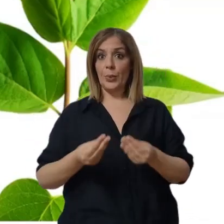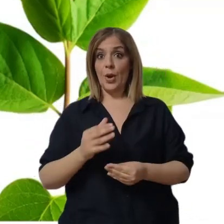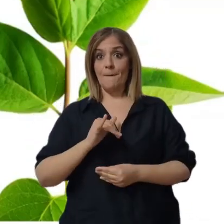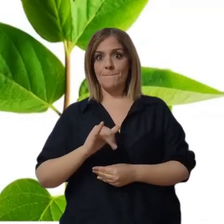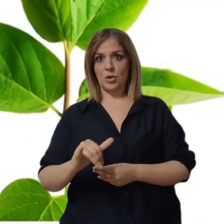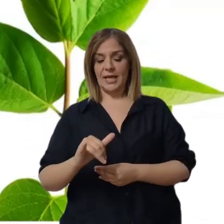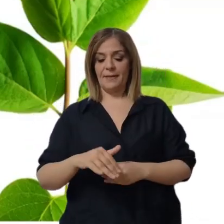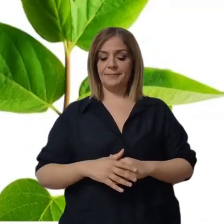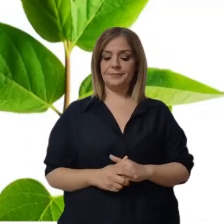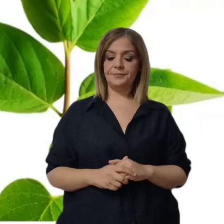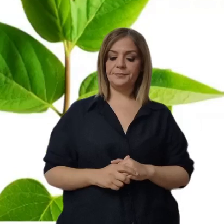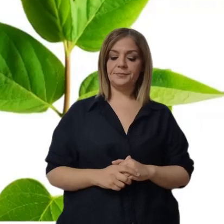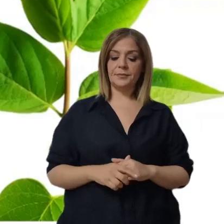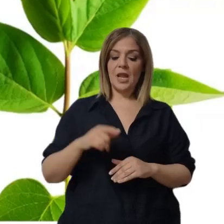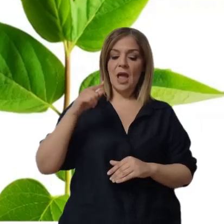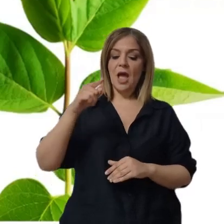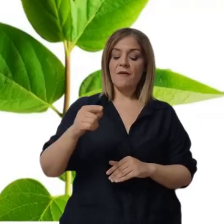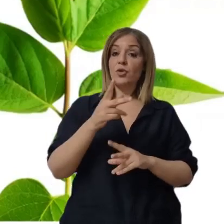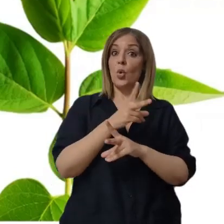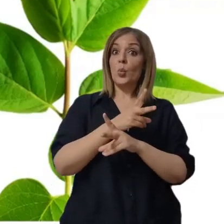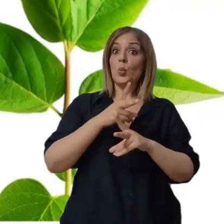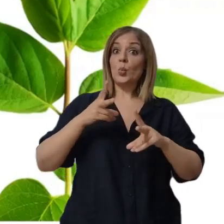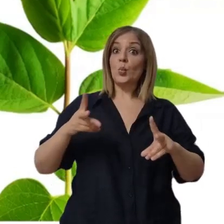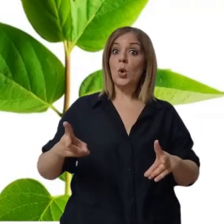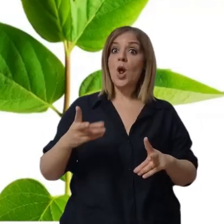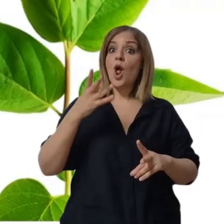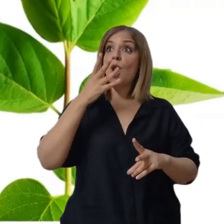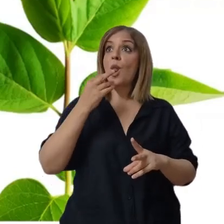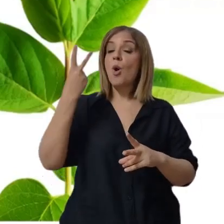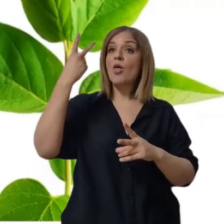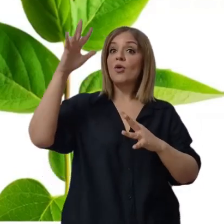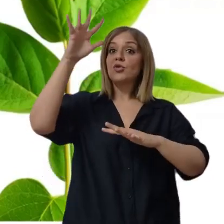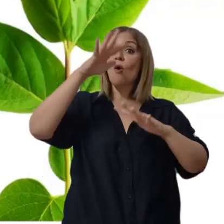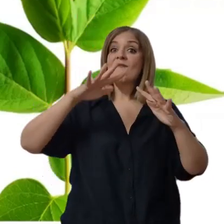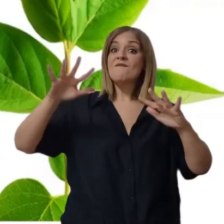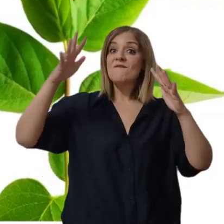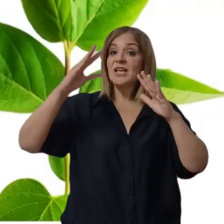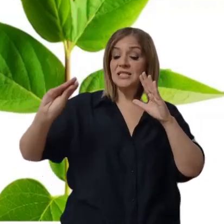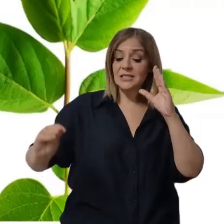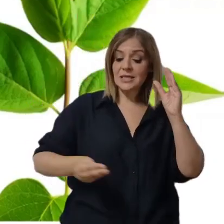out. They are considered clean because they produce little